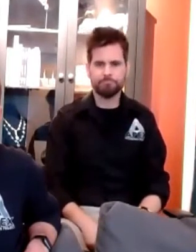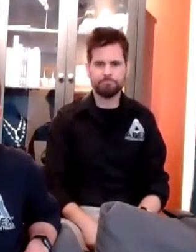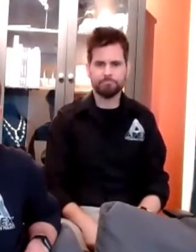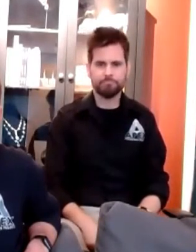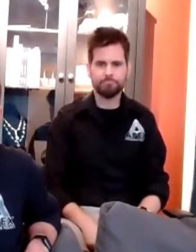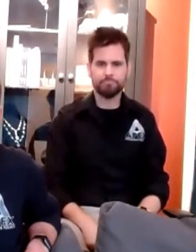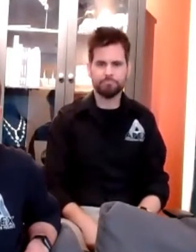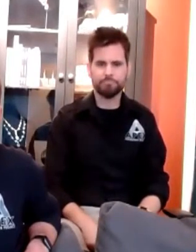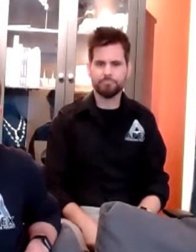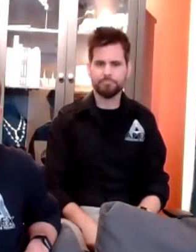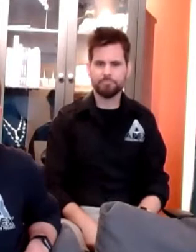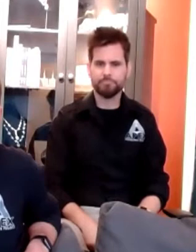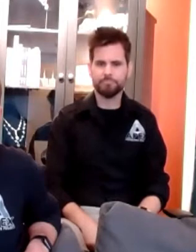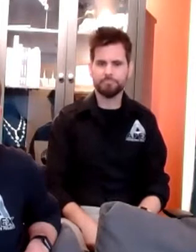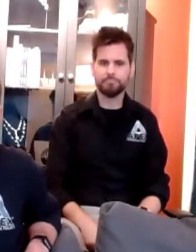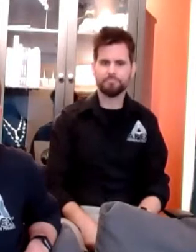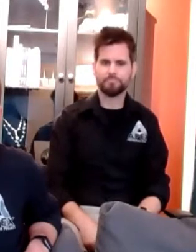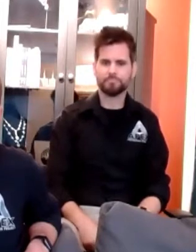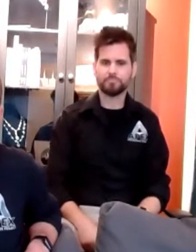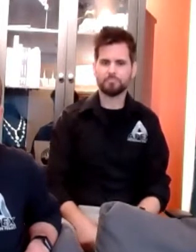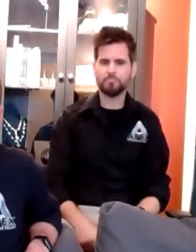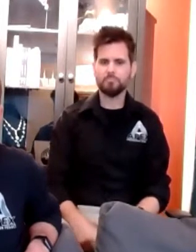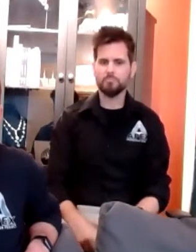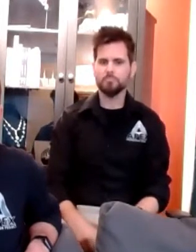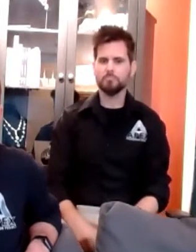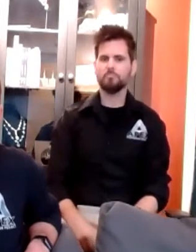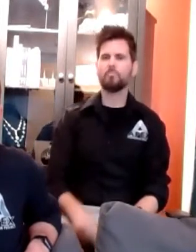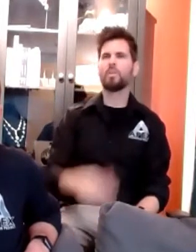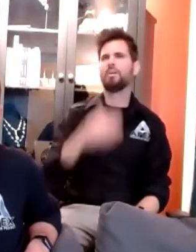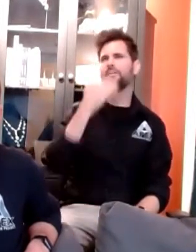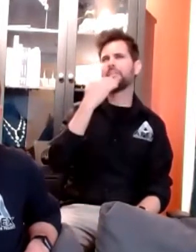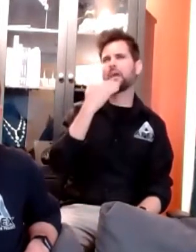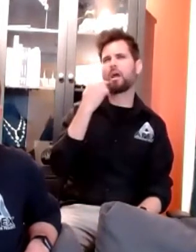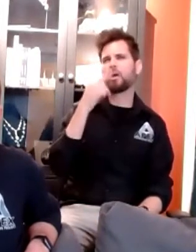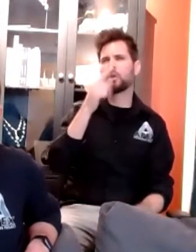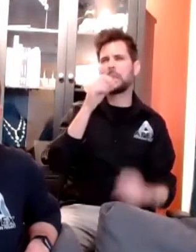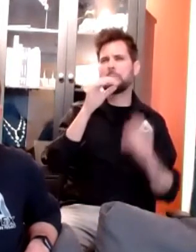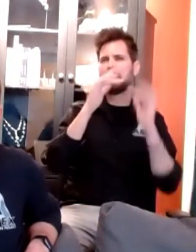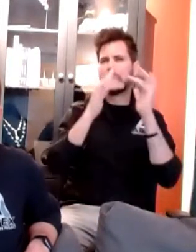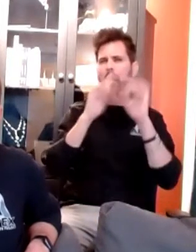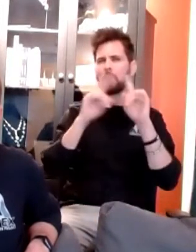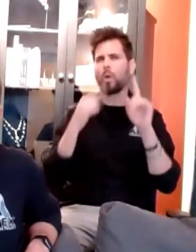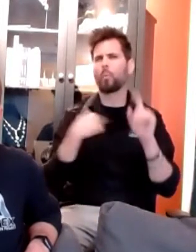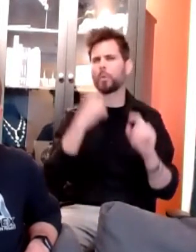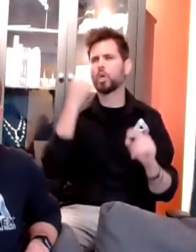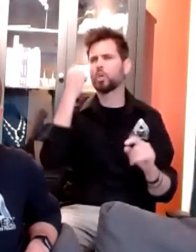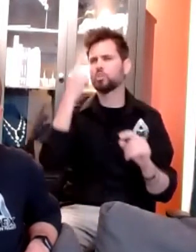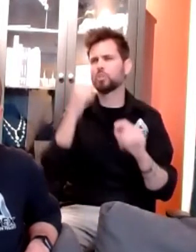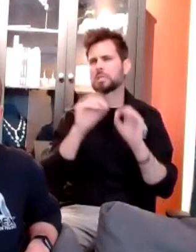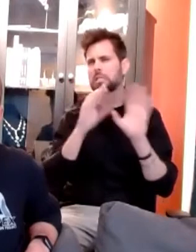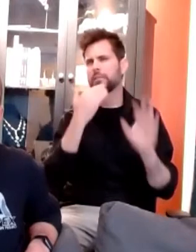Thank you, Paula. You broke up a little bit there, but I think we got the gist of what you were trying to say. So thank you so much.